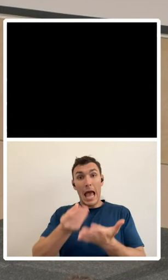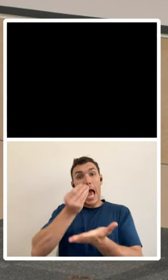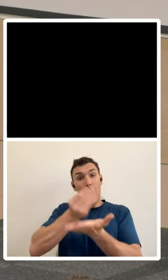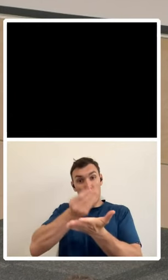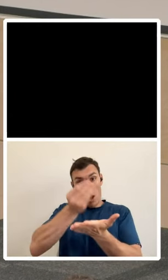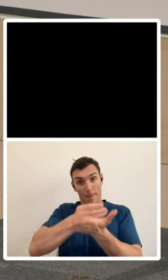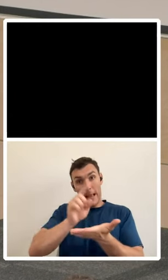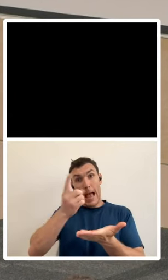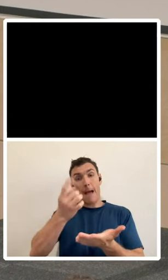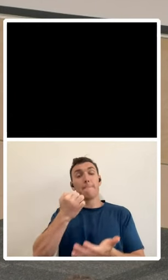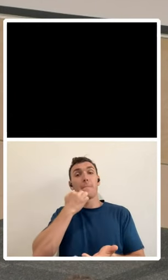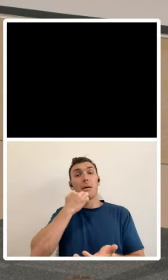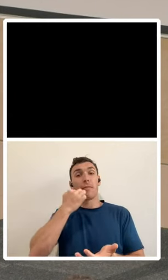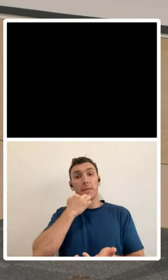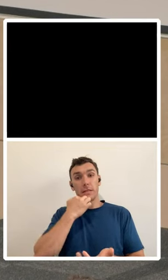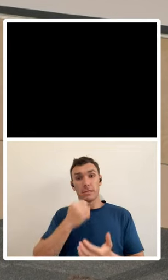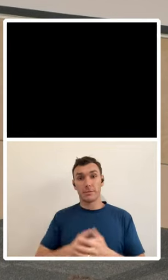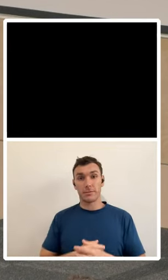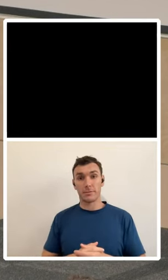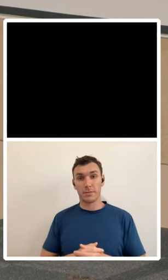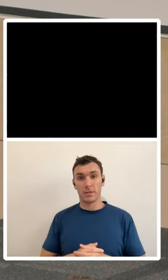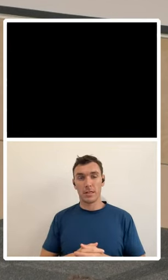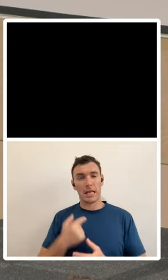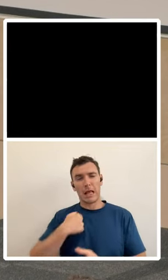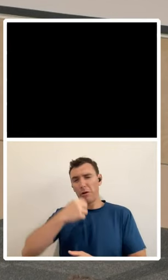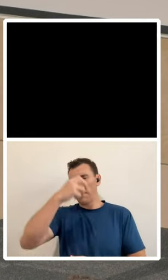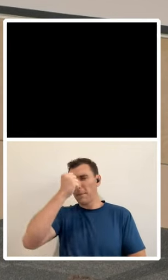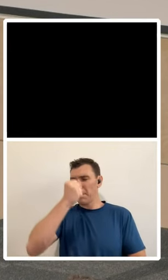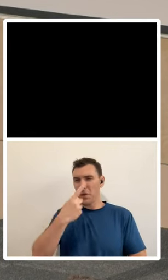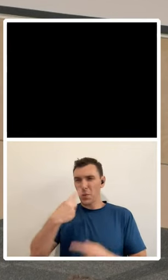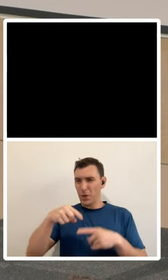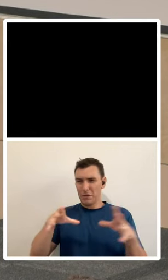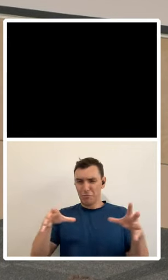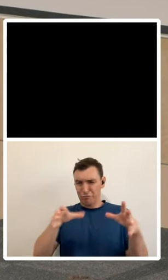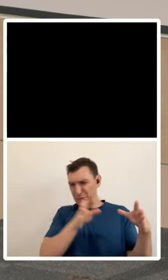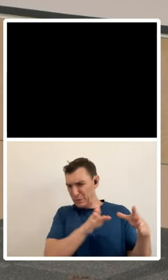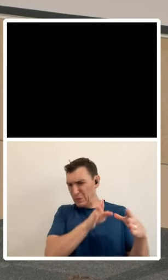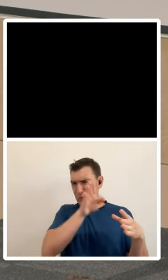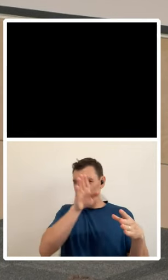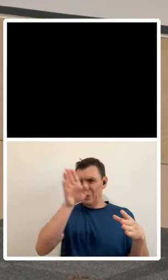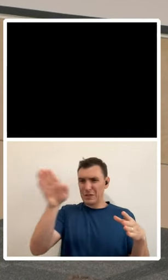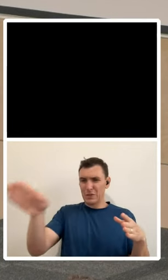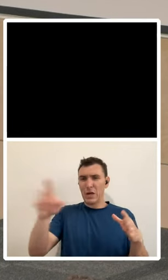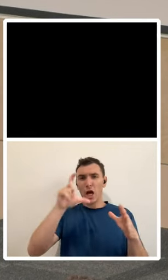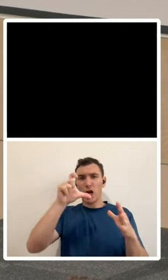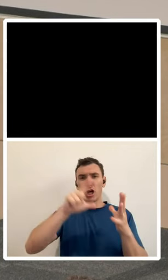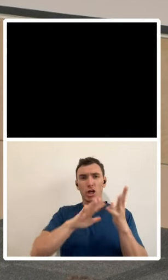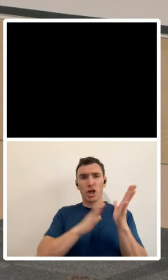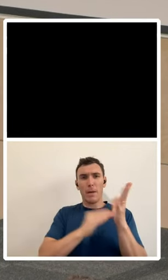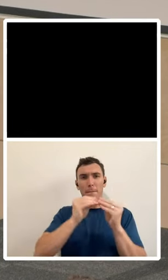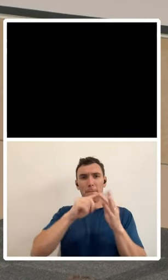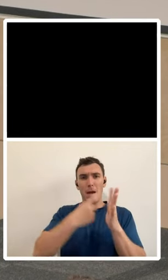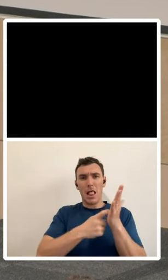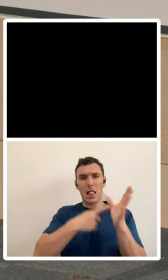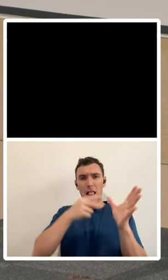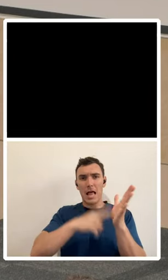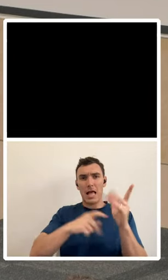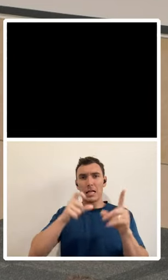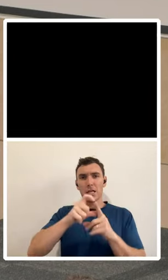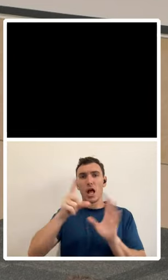on like a get to know each other trip to this like manor in the countryside. It's called Cumberland Lodge. They still do Cumberland Lodge trip. Yeah. And